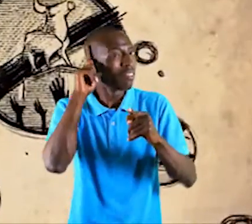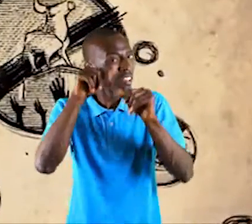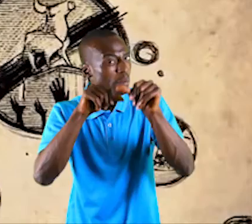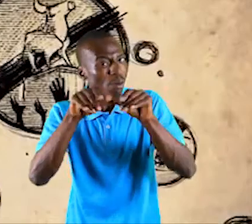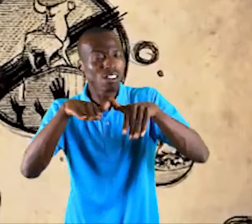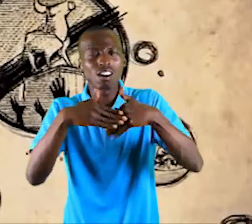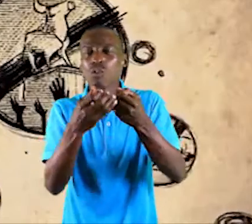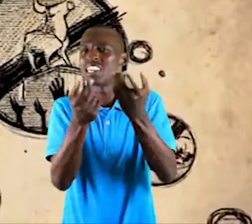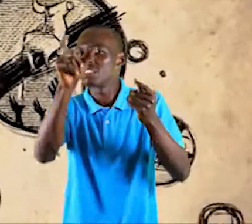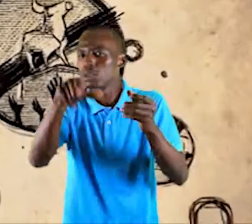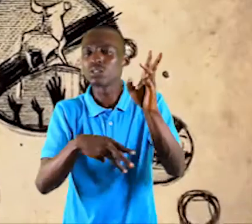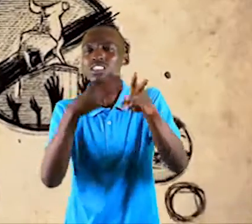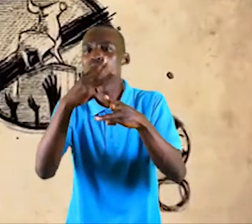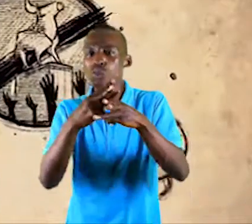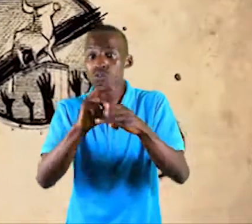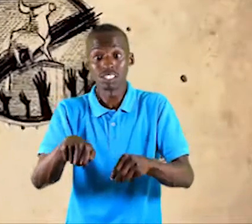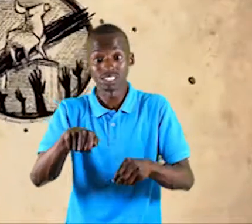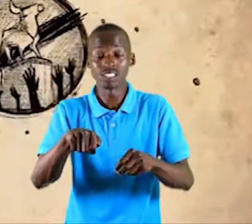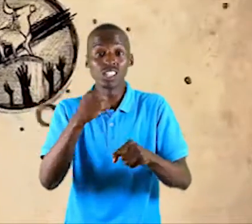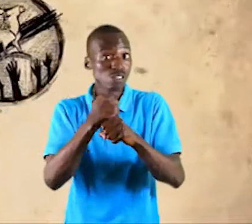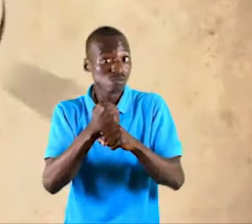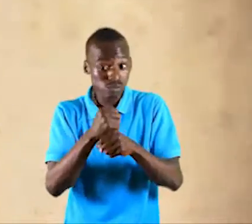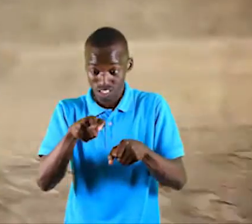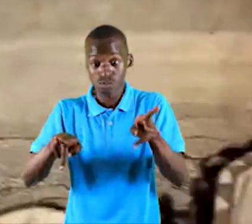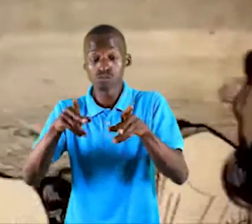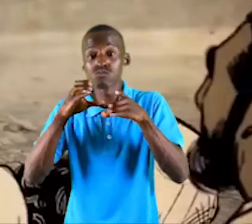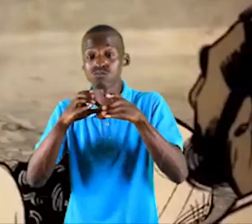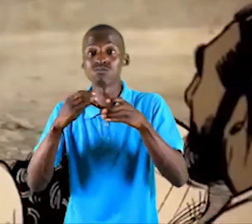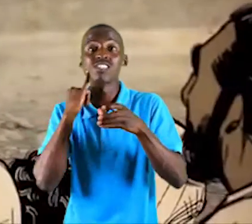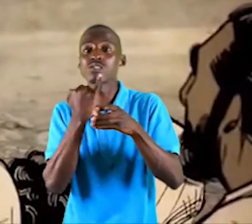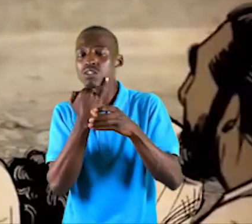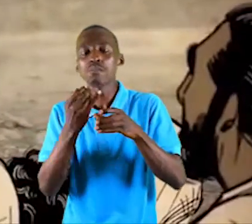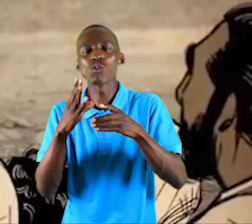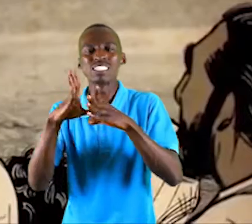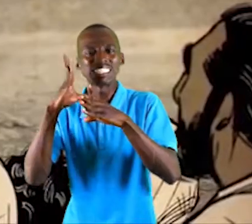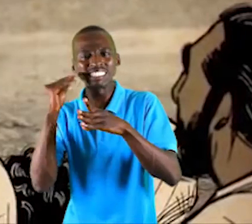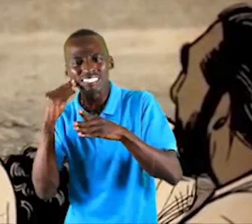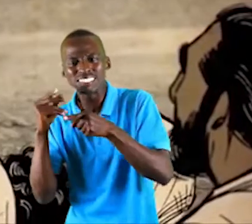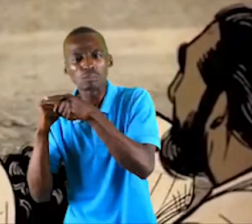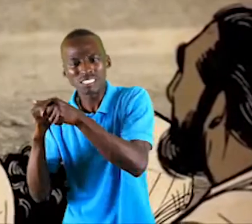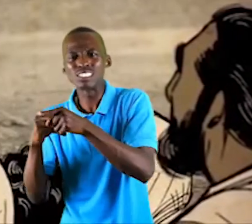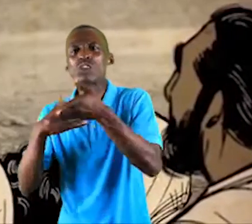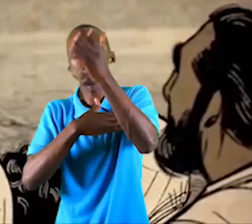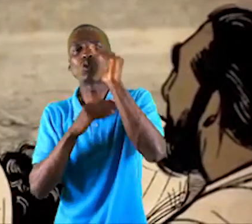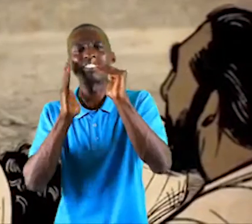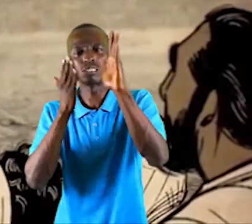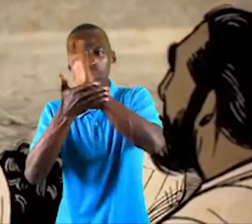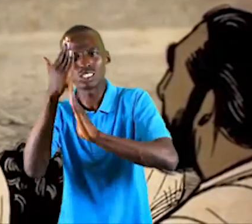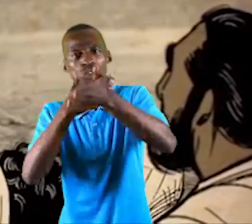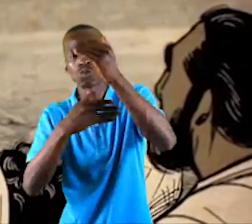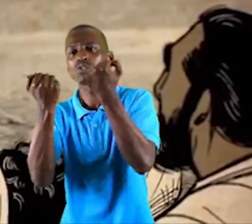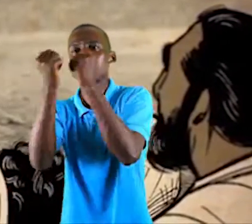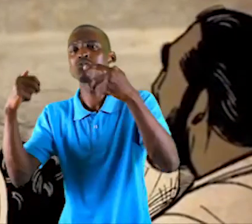think about it, I mean, of anybody in the world who should be able to do it, I mean, it's these people who experienced firsthand God's grace and his